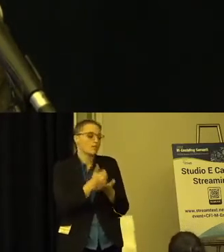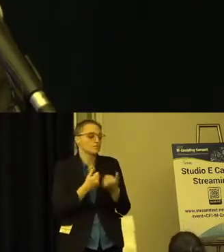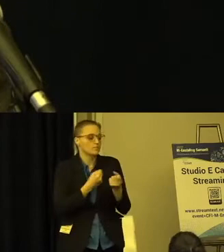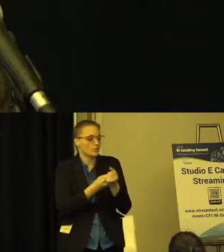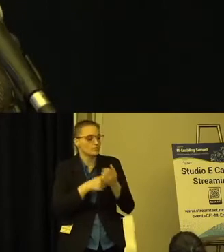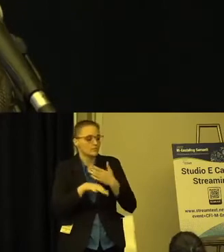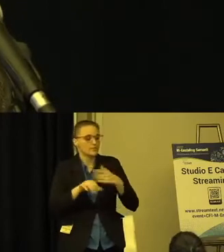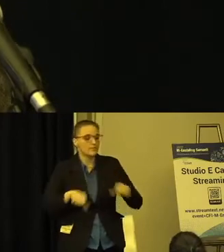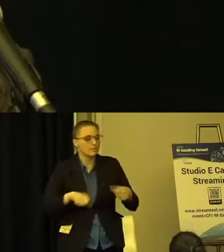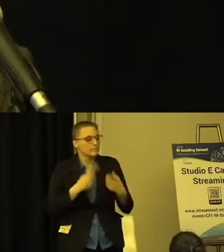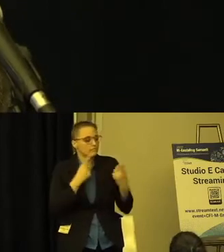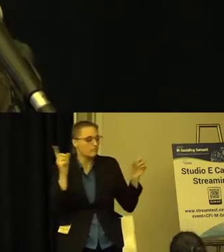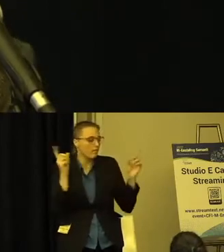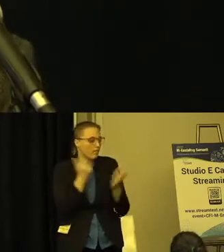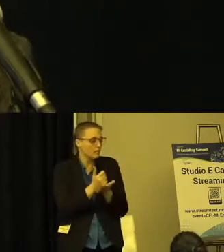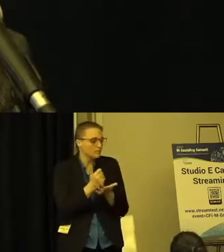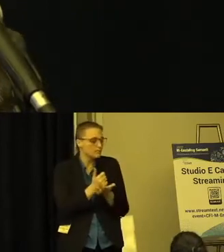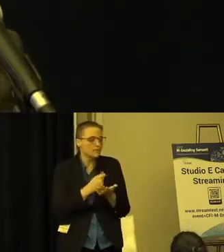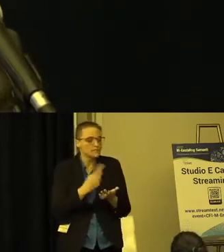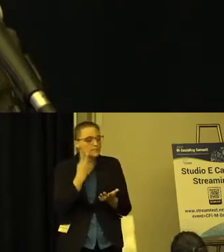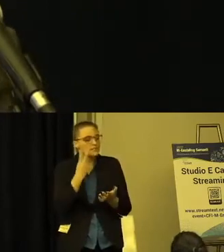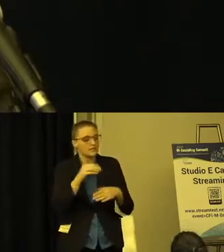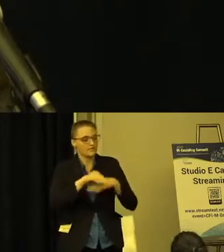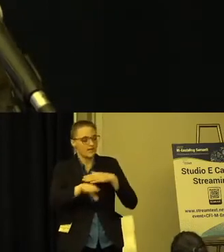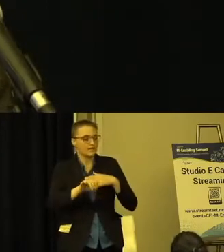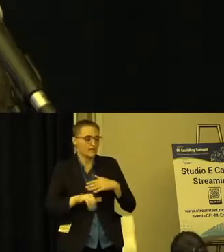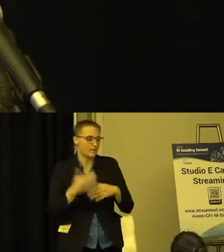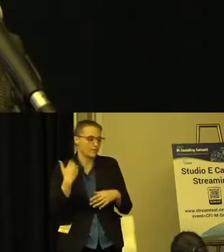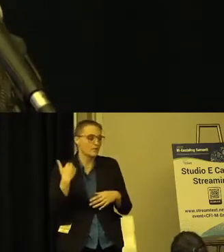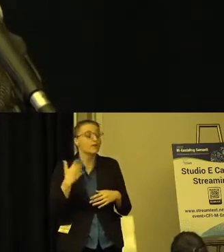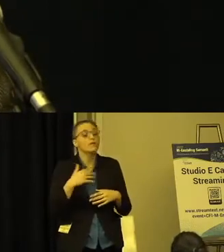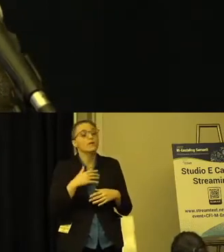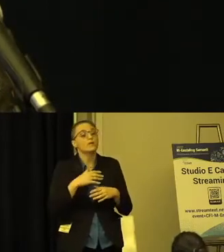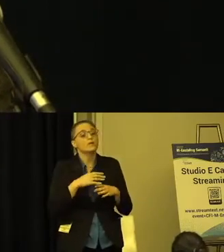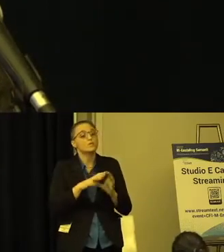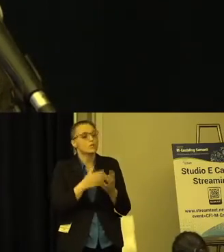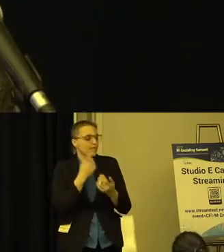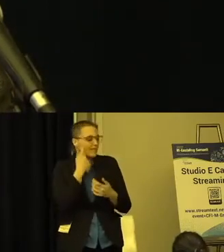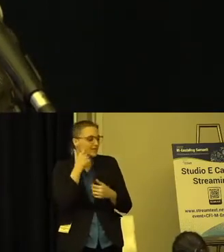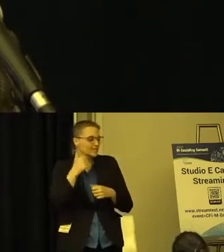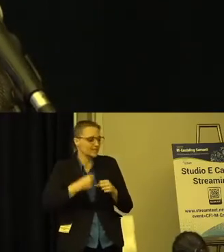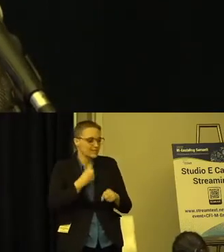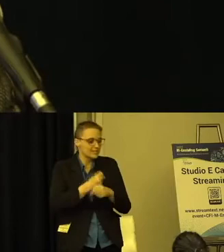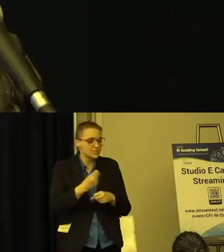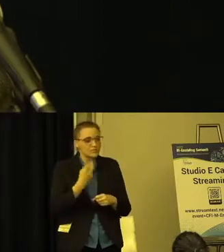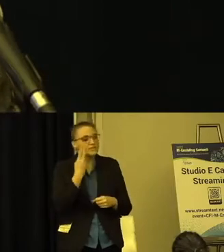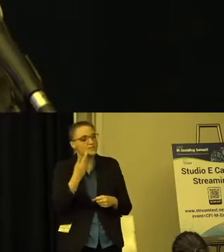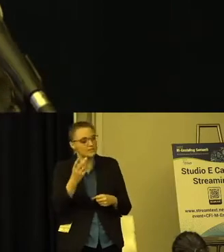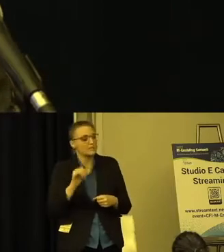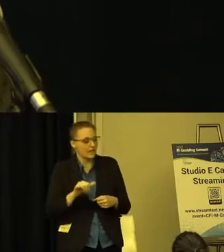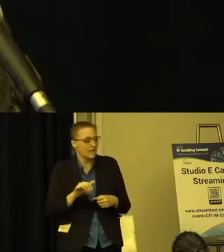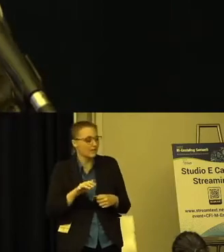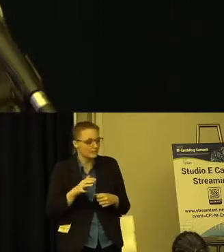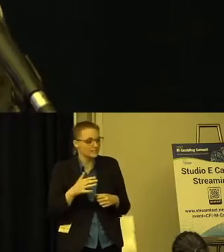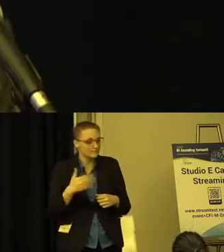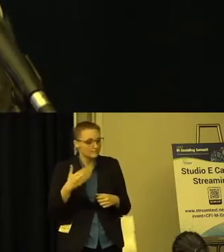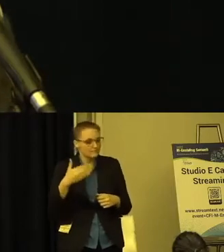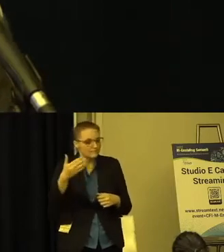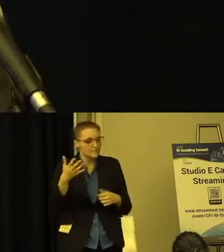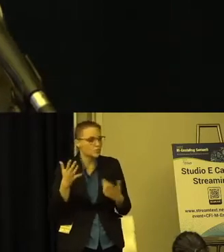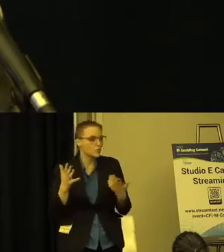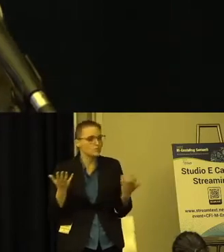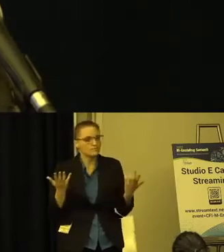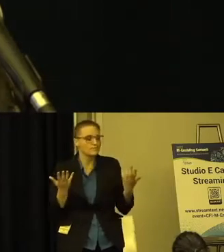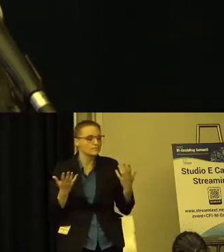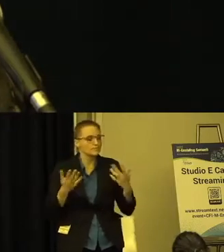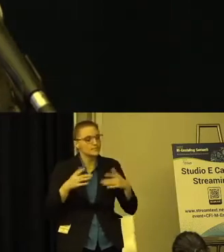really seen the effect of that in the world. I'd say in the last 10 years, you can see that sort of, it's a